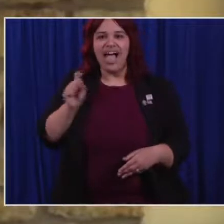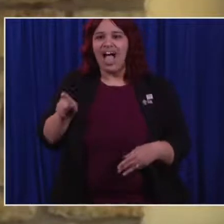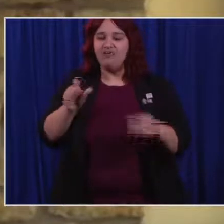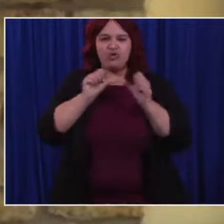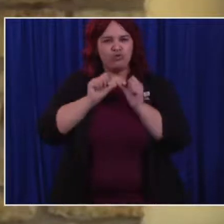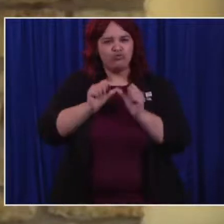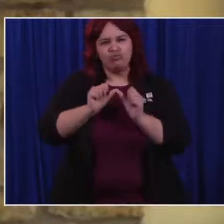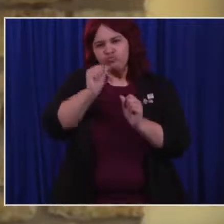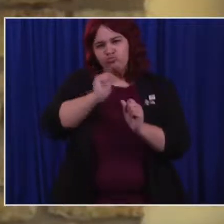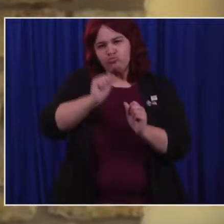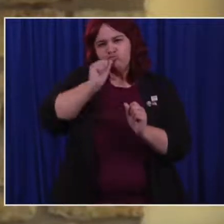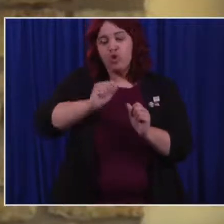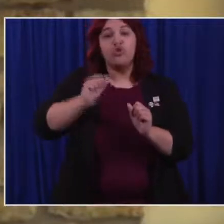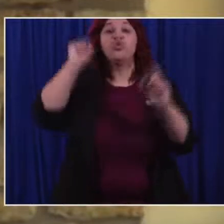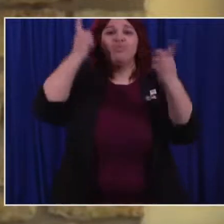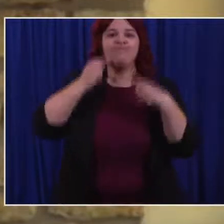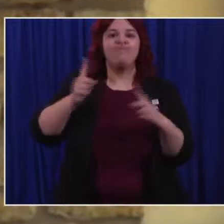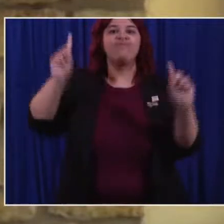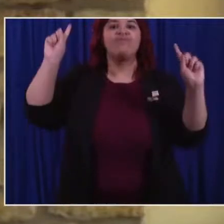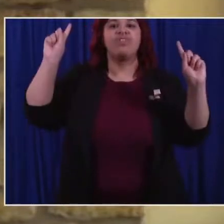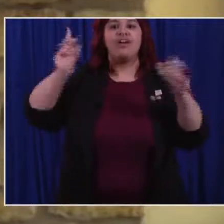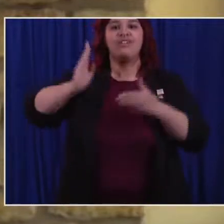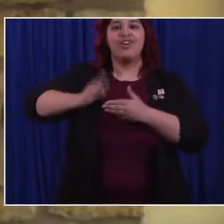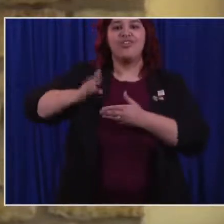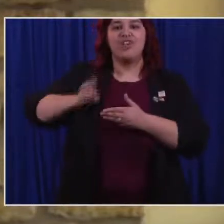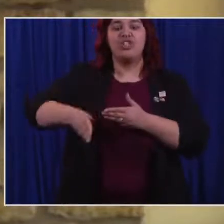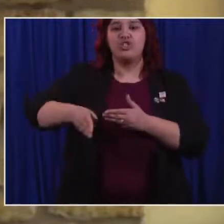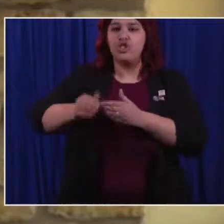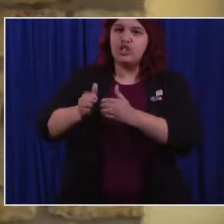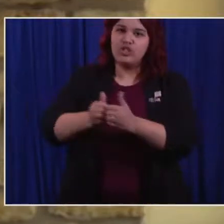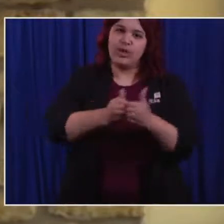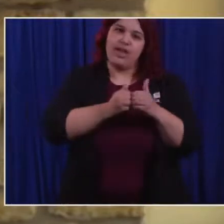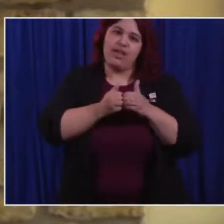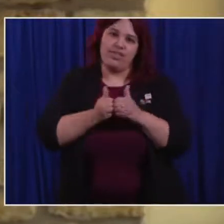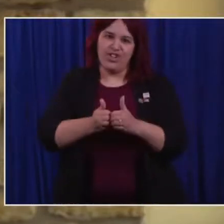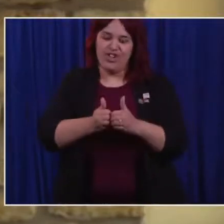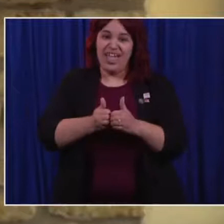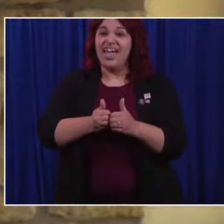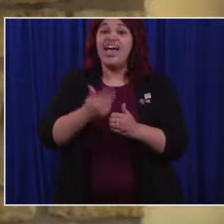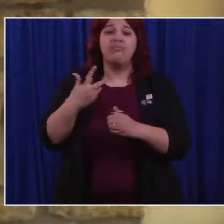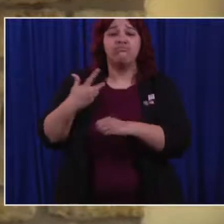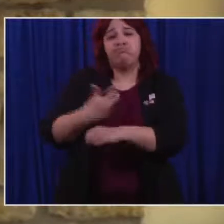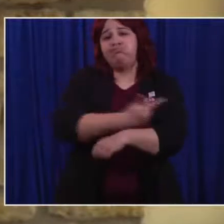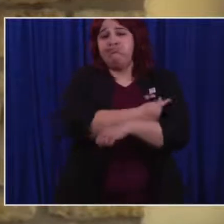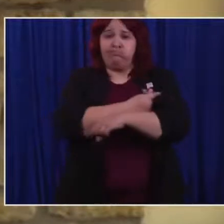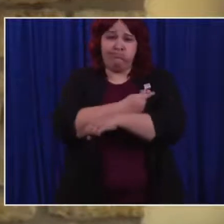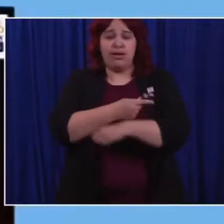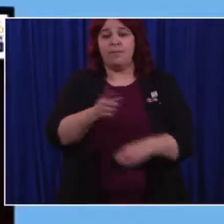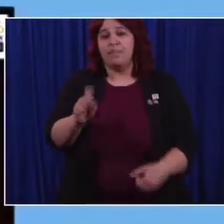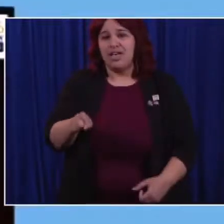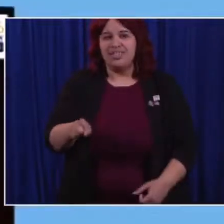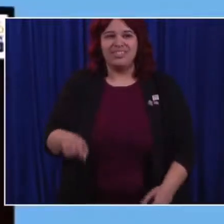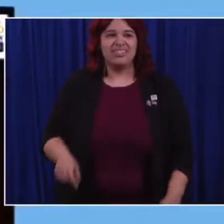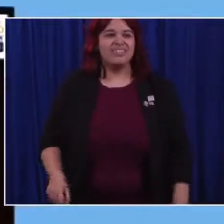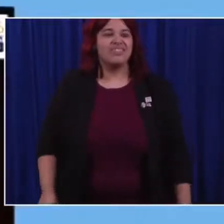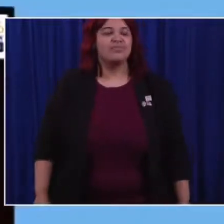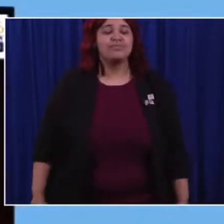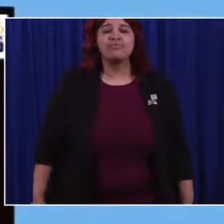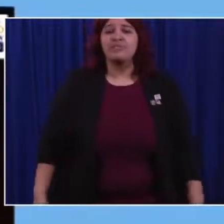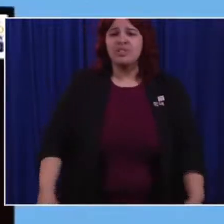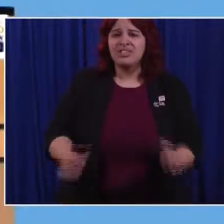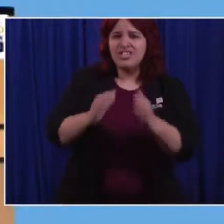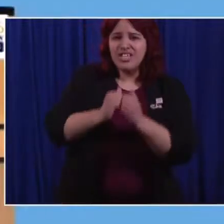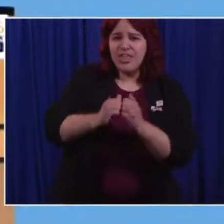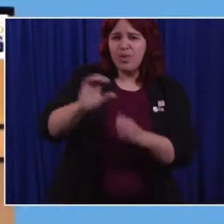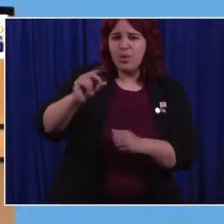and to get as many people vaccinated as quickly as we can. Eric, let's take a look. Together, Ohioans are